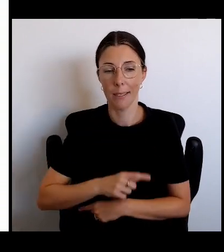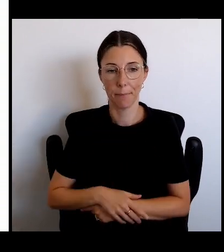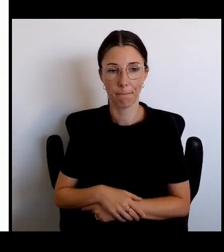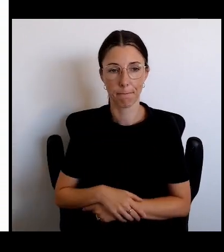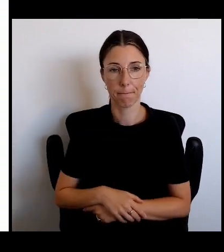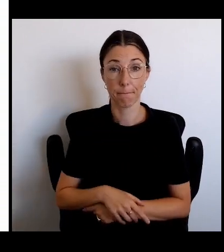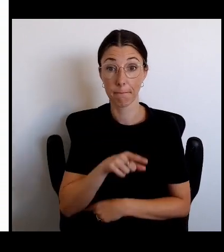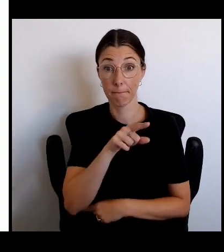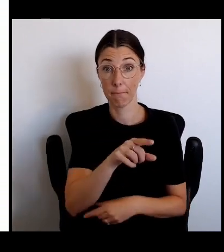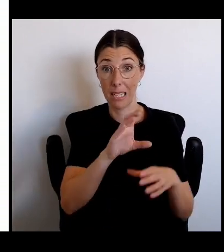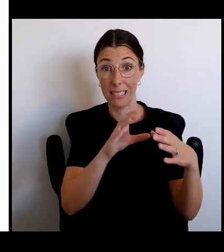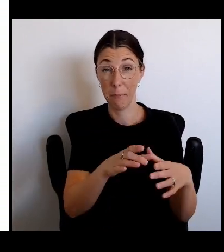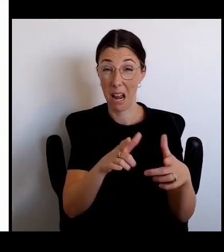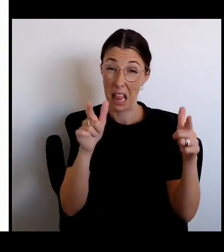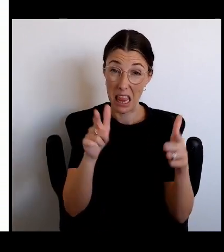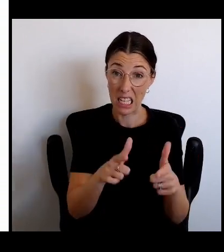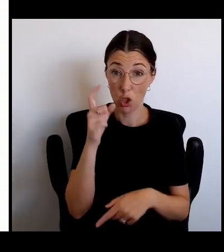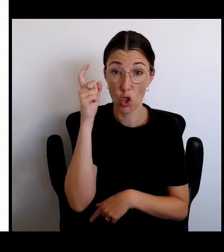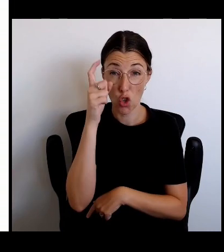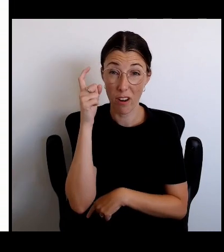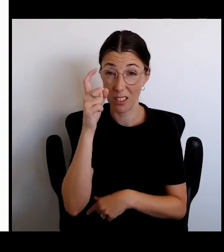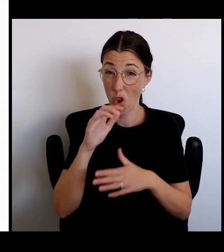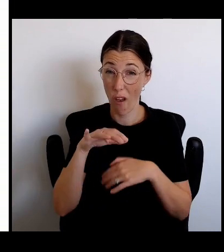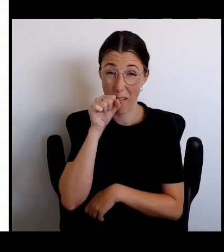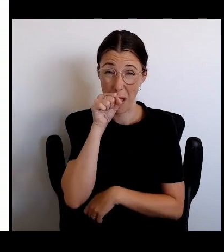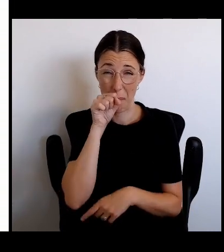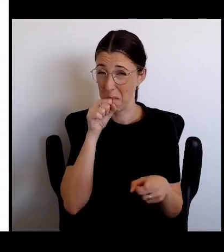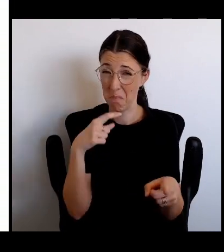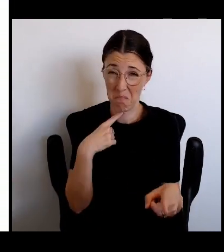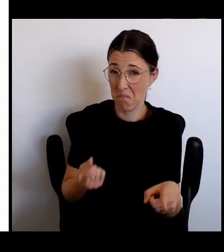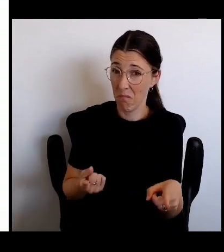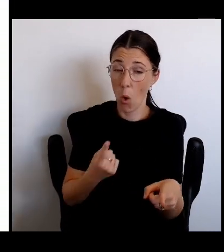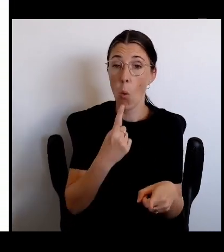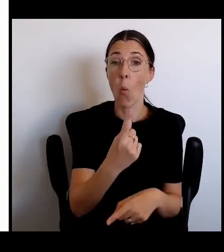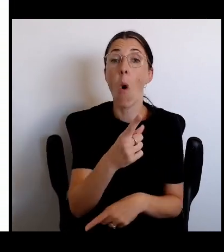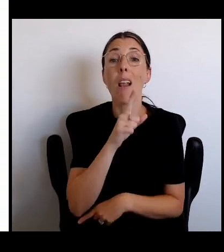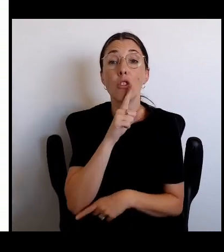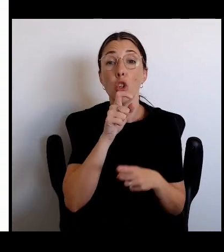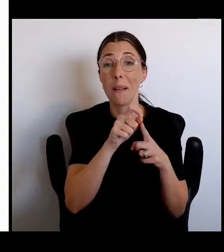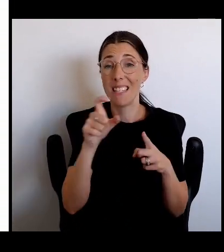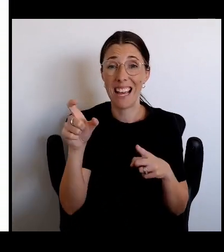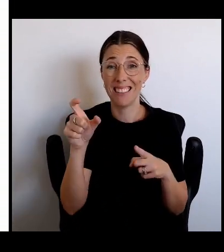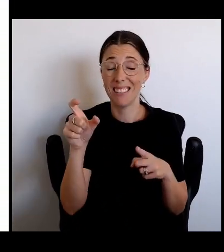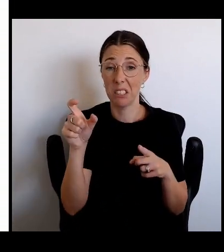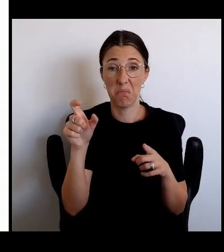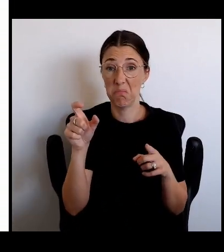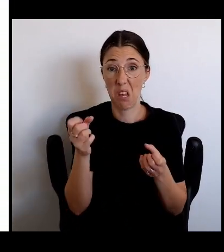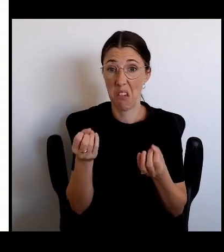curious of all the segments about vaping. 100% of this segment were not curious about